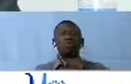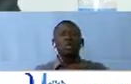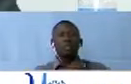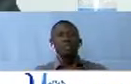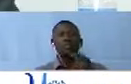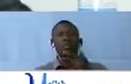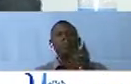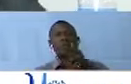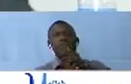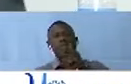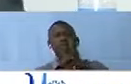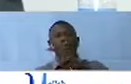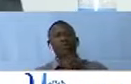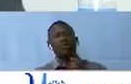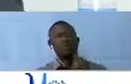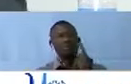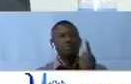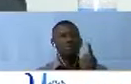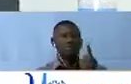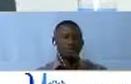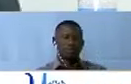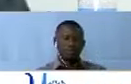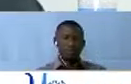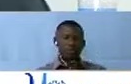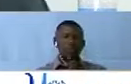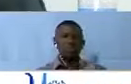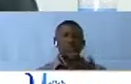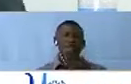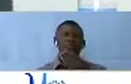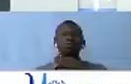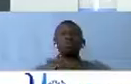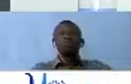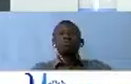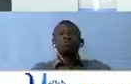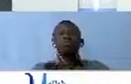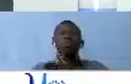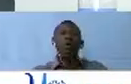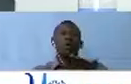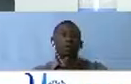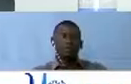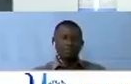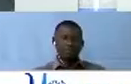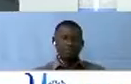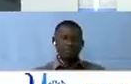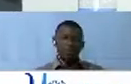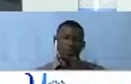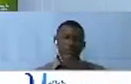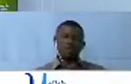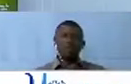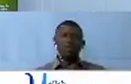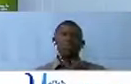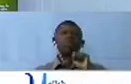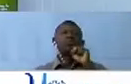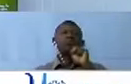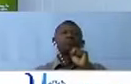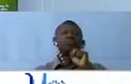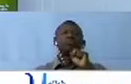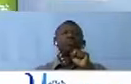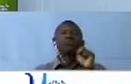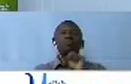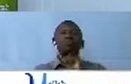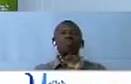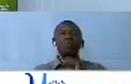And where did you go to school? Itata Karambongala Muntoya. I attended Sukuta Primary School. Mitata Sukuta primary karamu